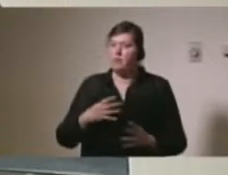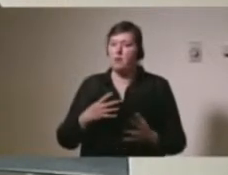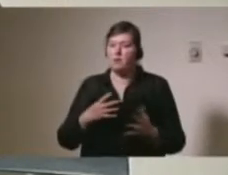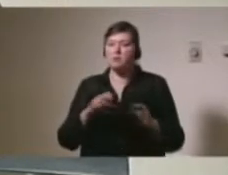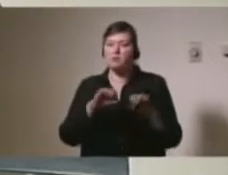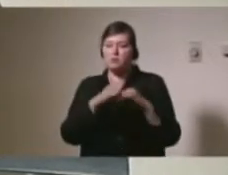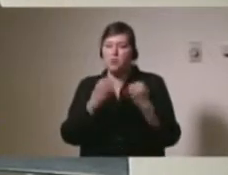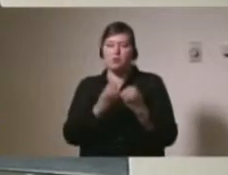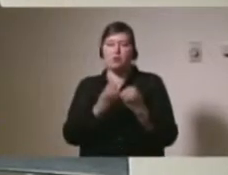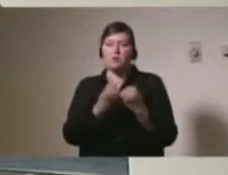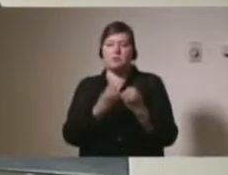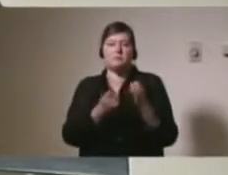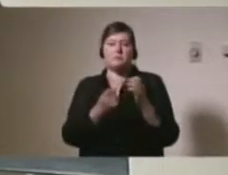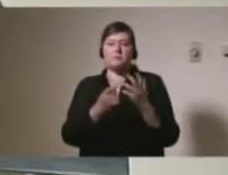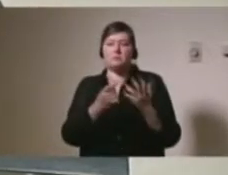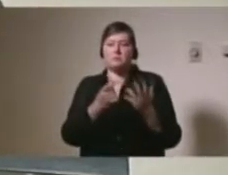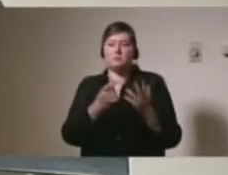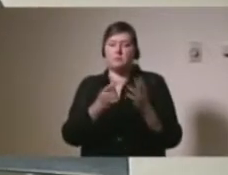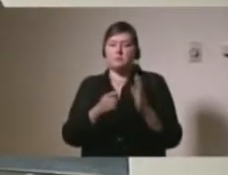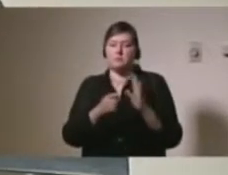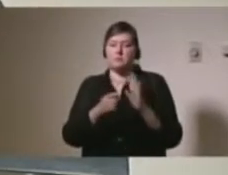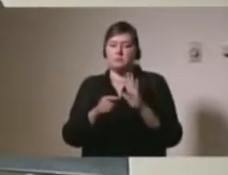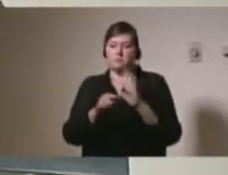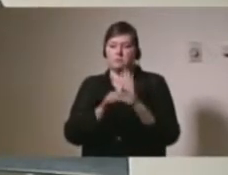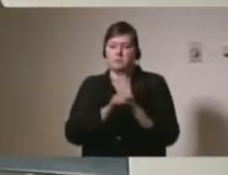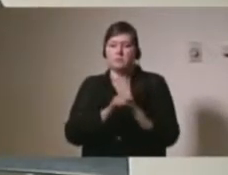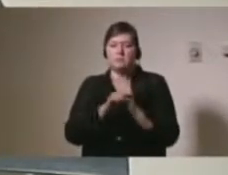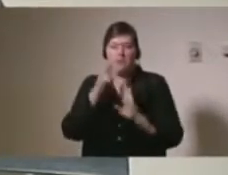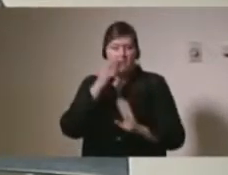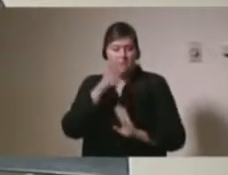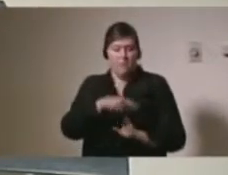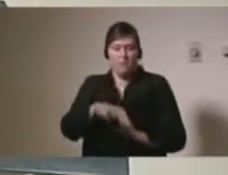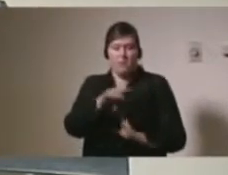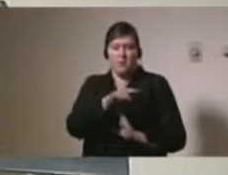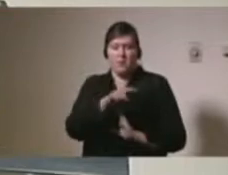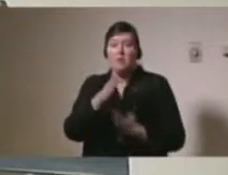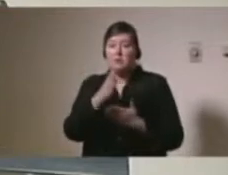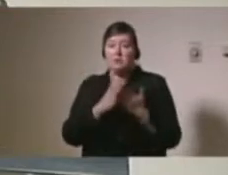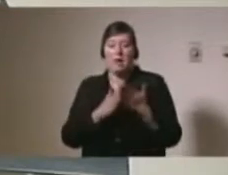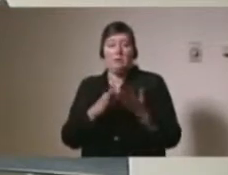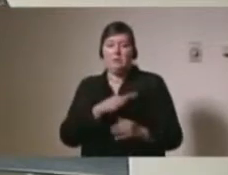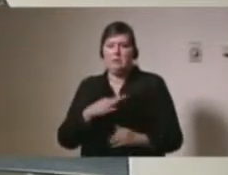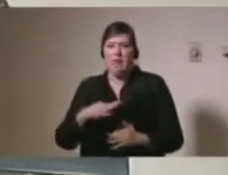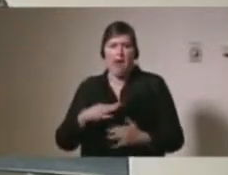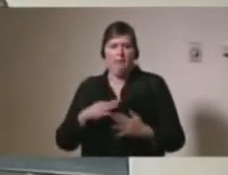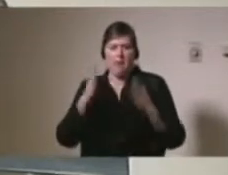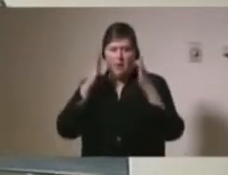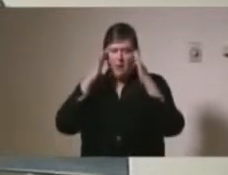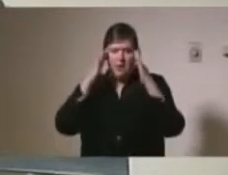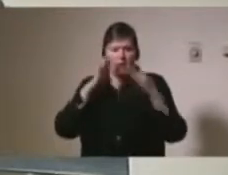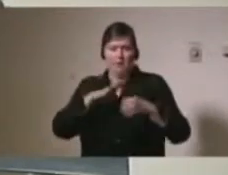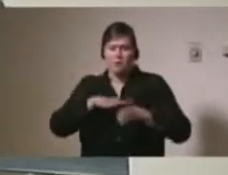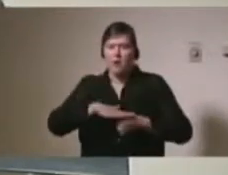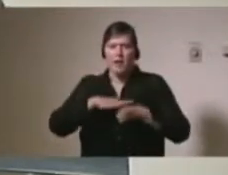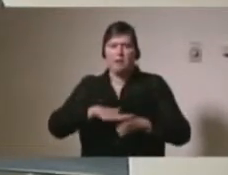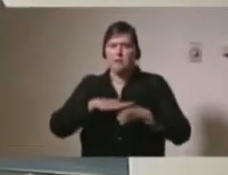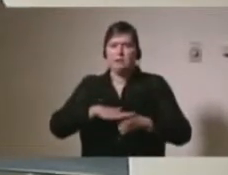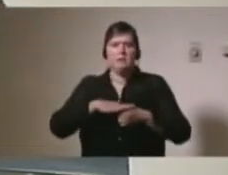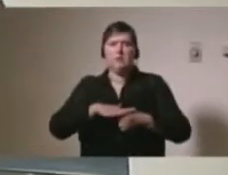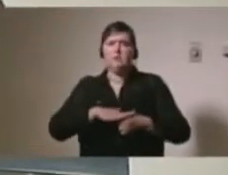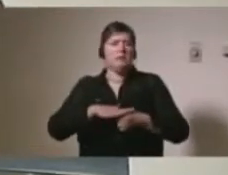this. We have staff members who are very stressed. They're constantly asked to do